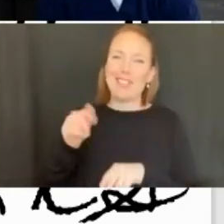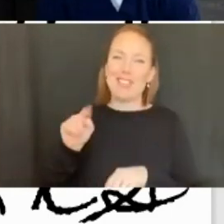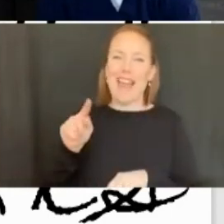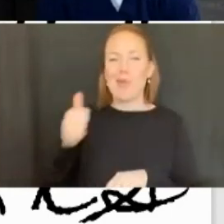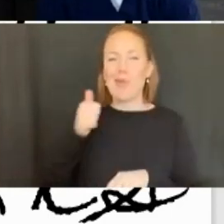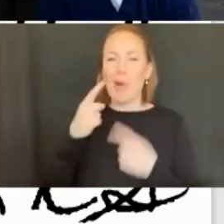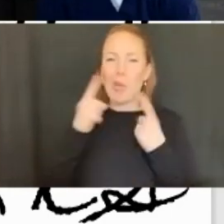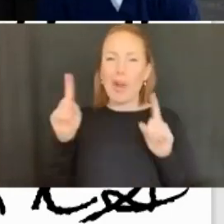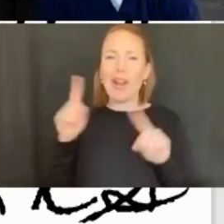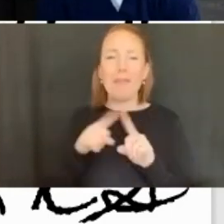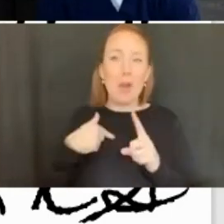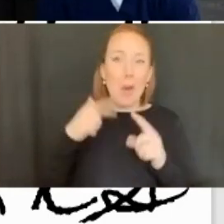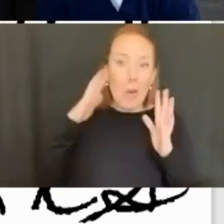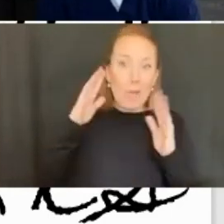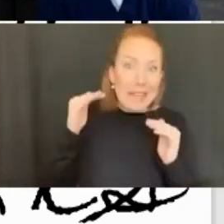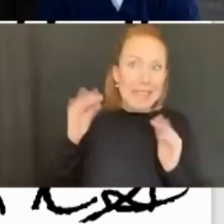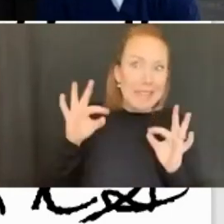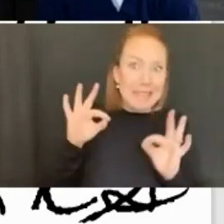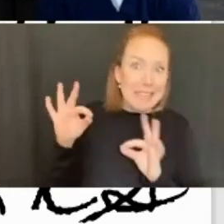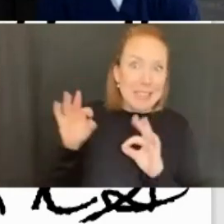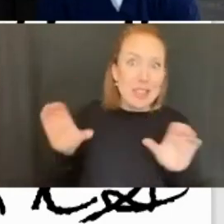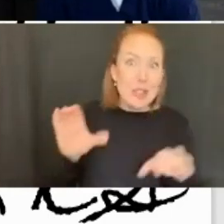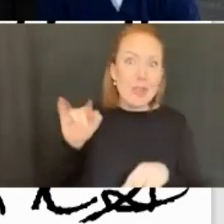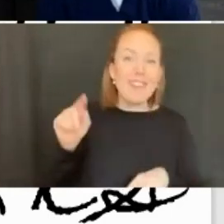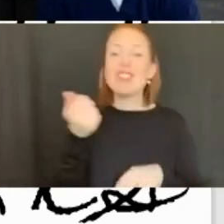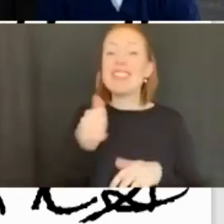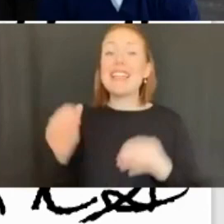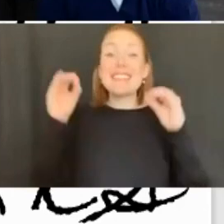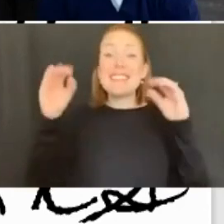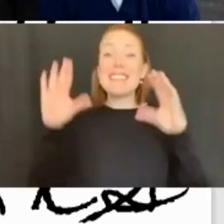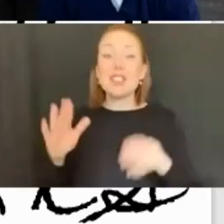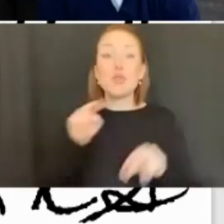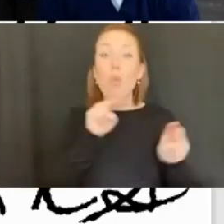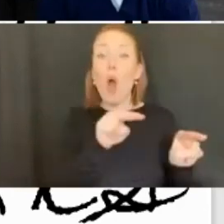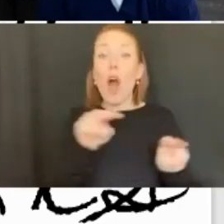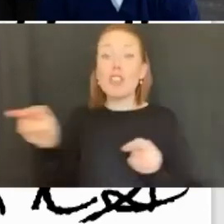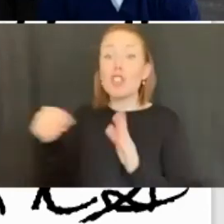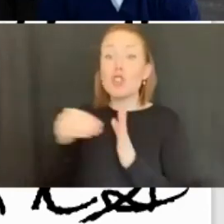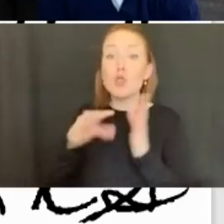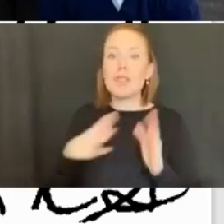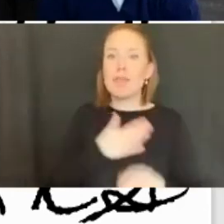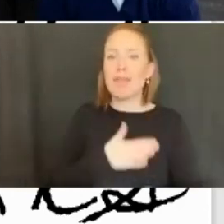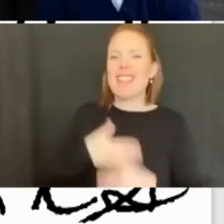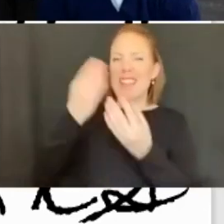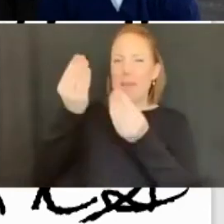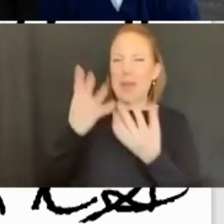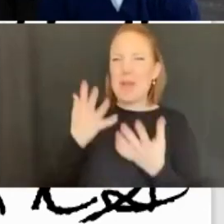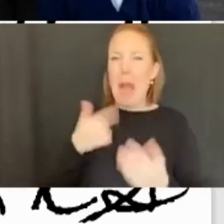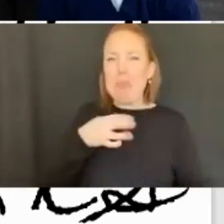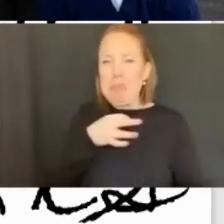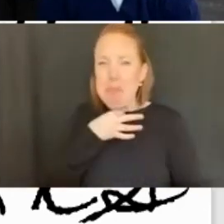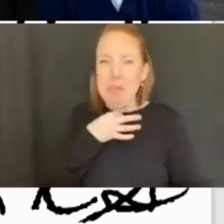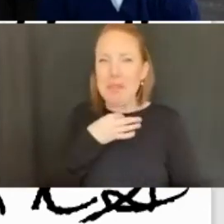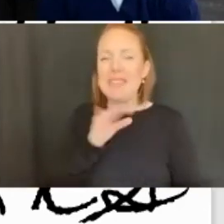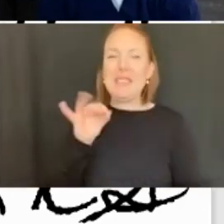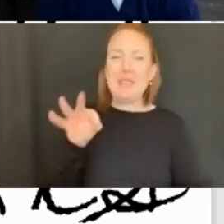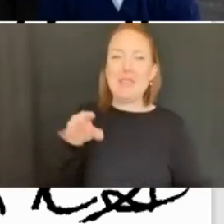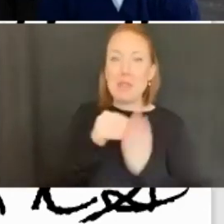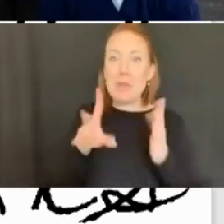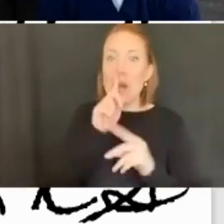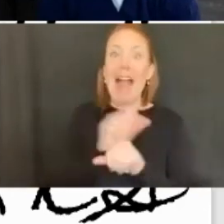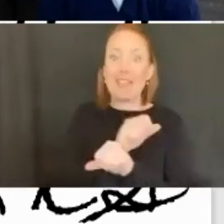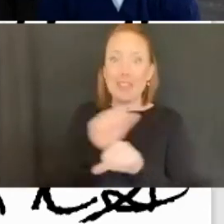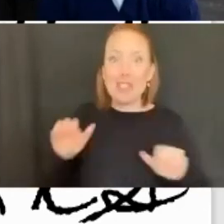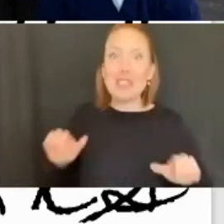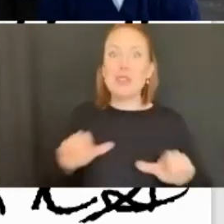that it's going on. And if there's any teachers who are watching the students do that right now, please tell me in the chat, because I'd love to know if this is actually worthwhile, but I